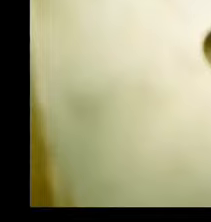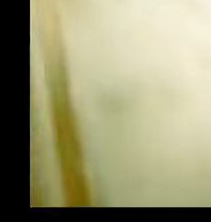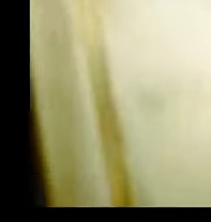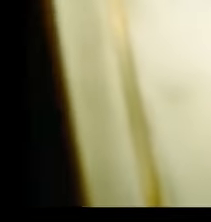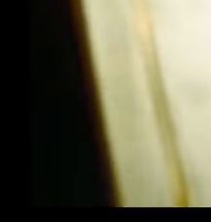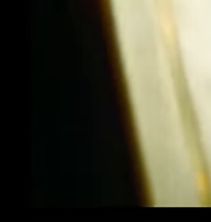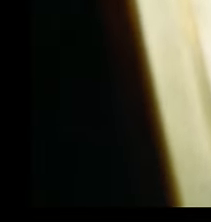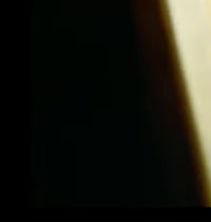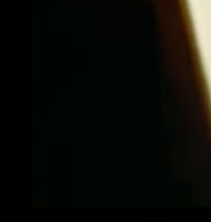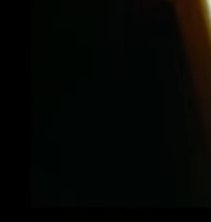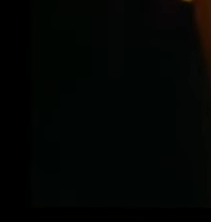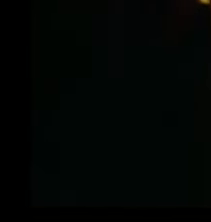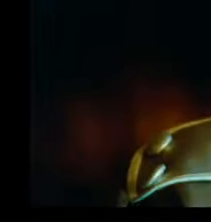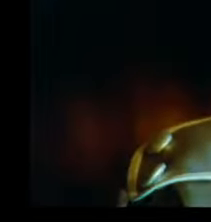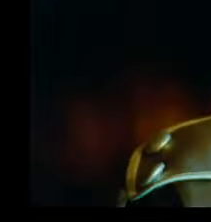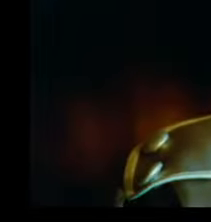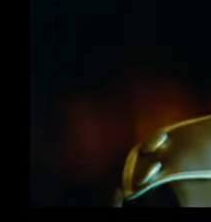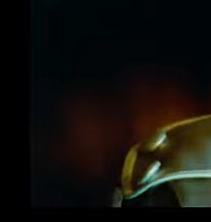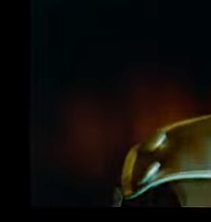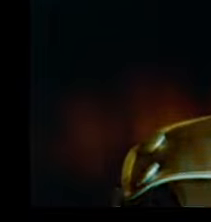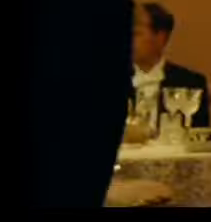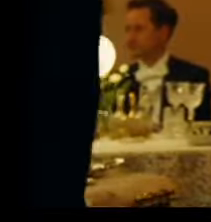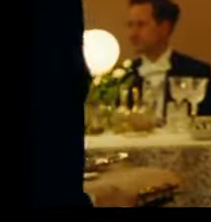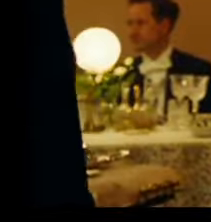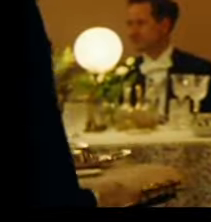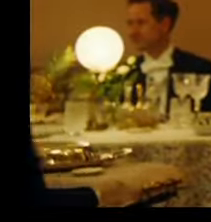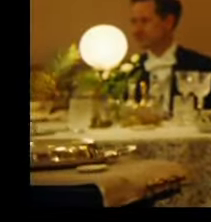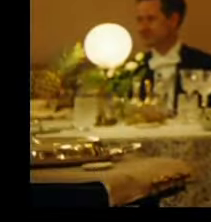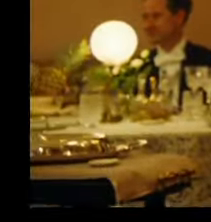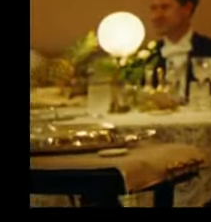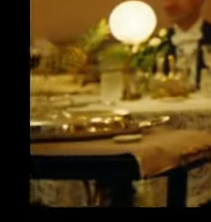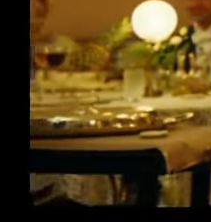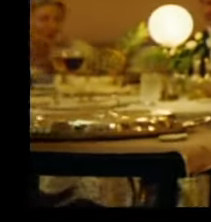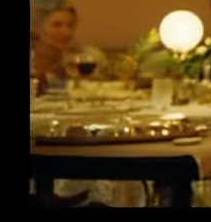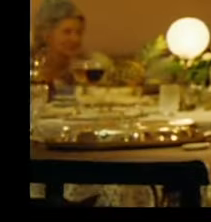or jails? Who was I to decide her fate?